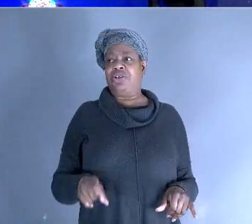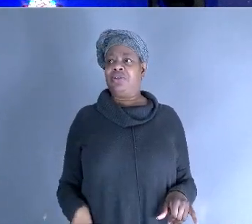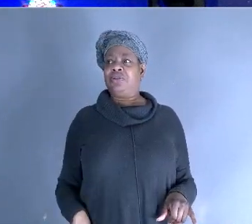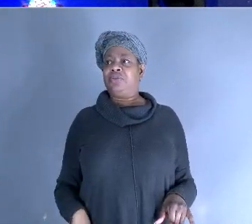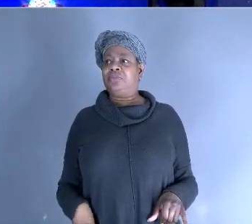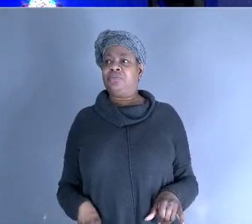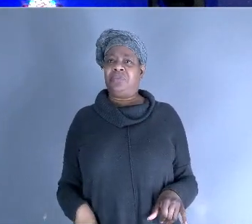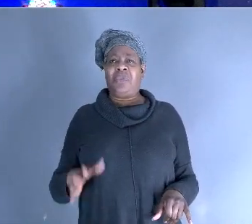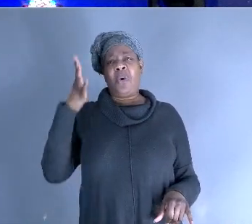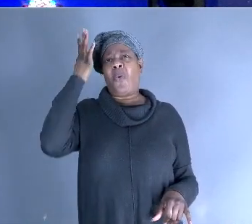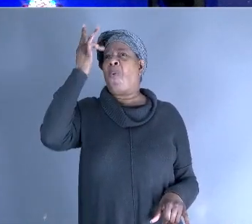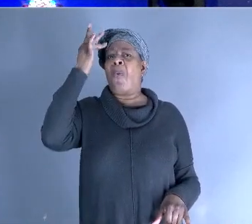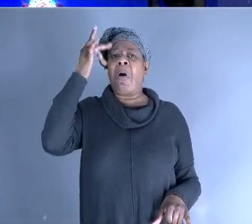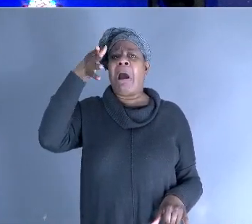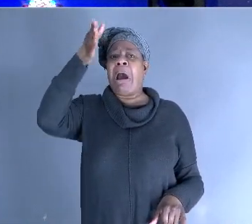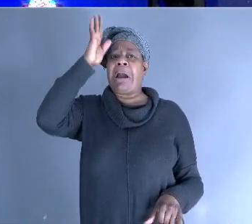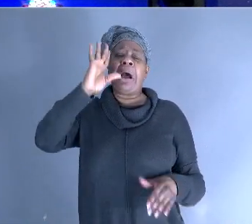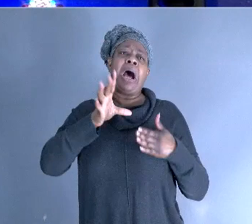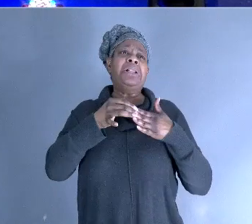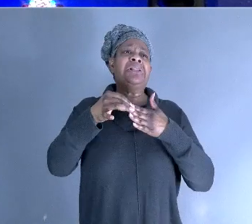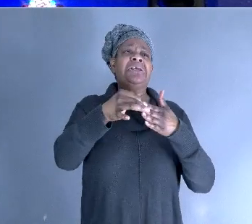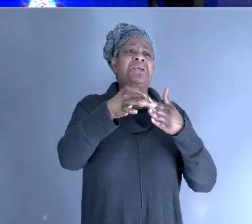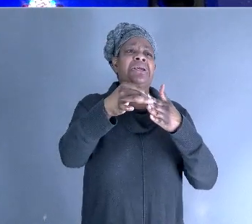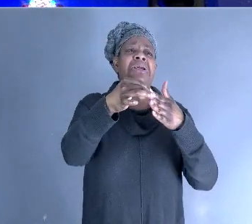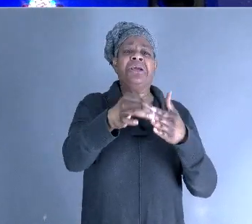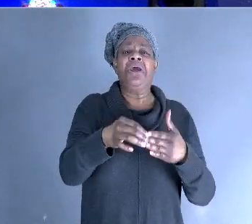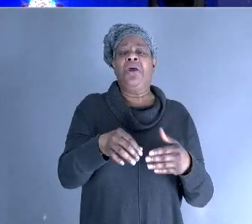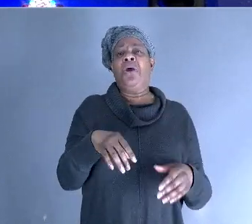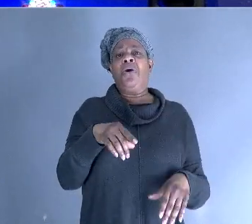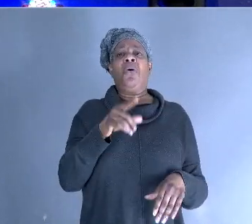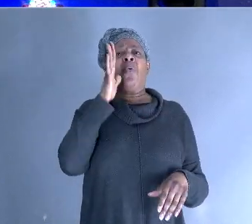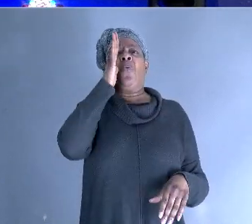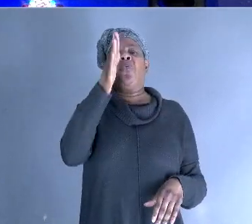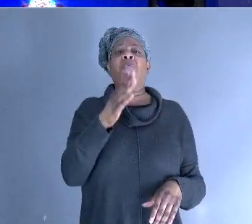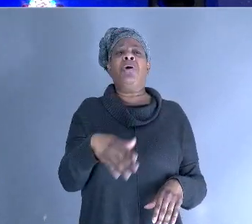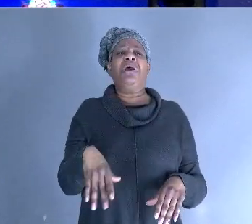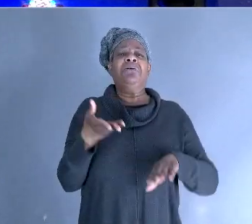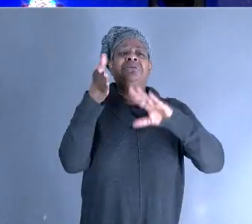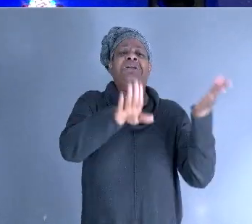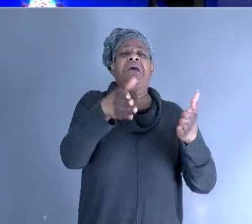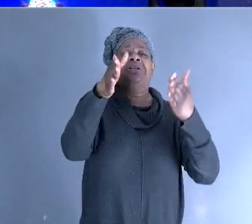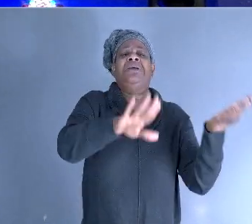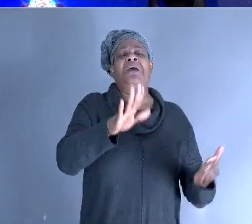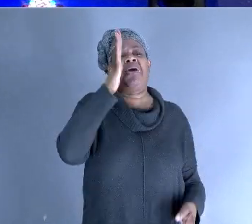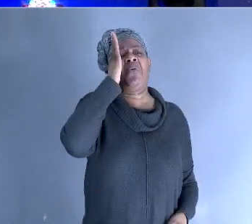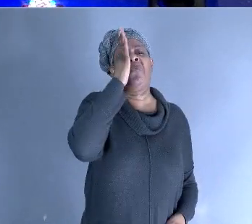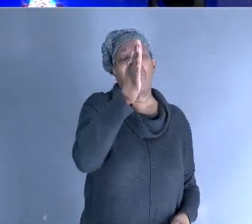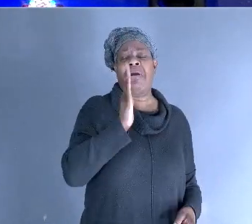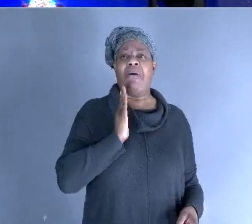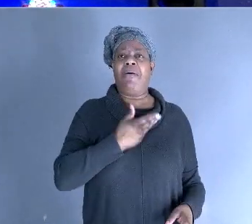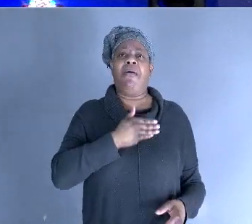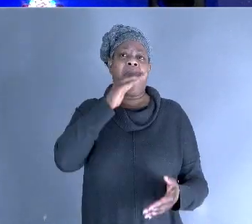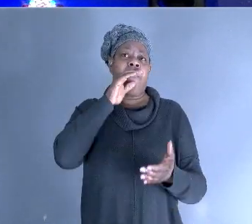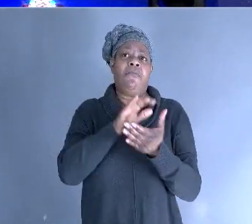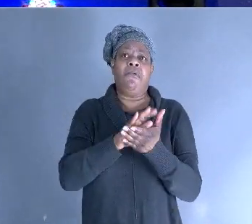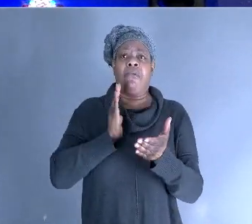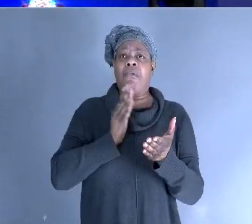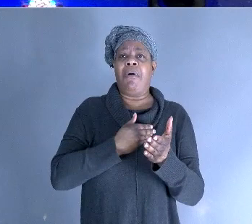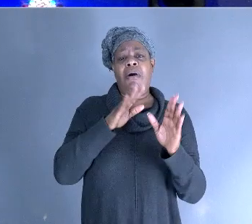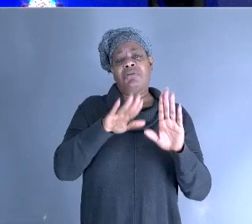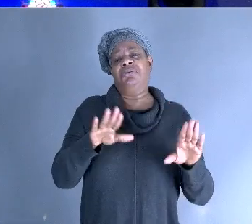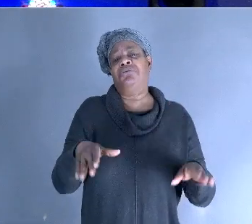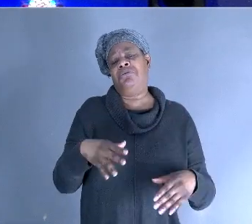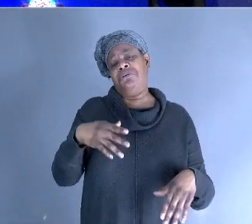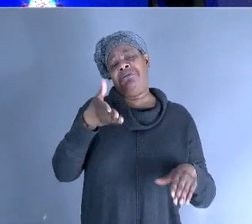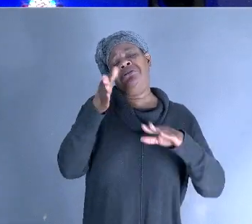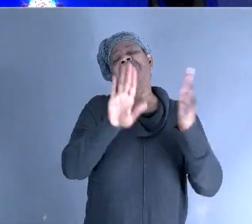the Lord bringing us out to this land? Only to let us fall by the sword. Our wives and our children will be taken as plunder.